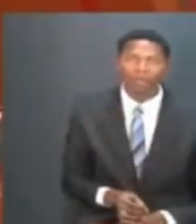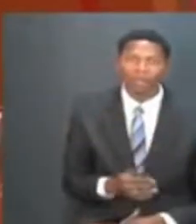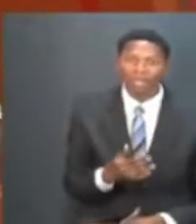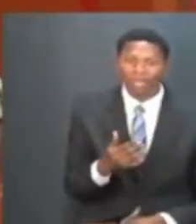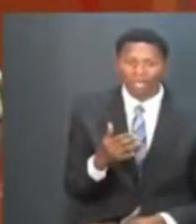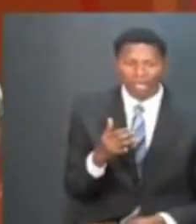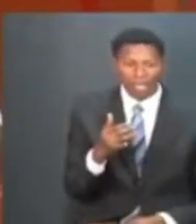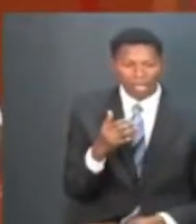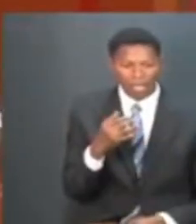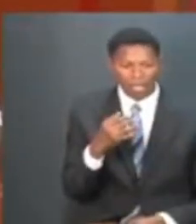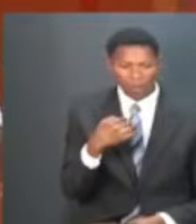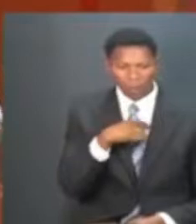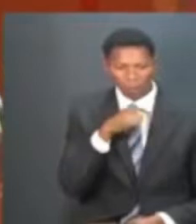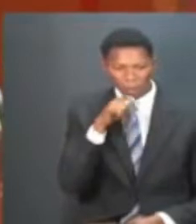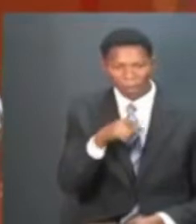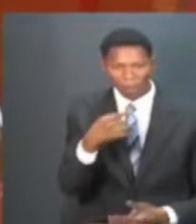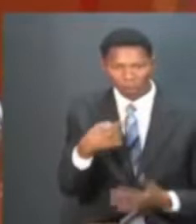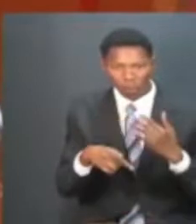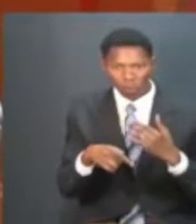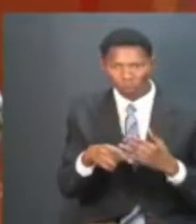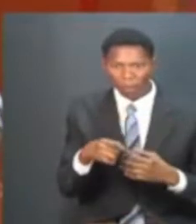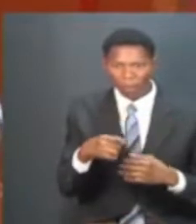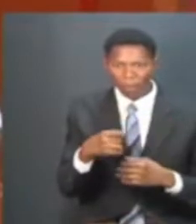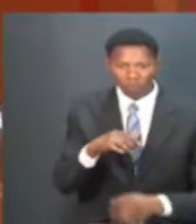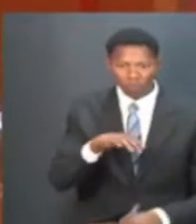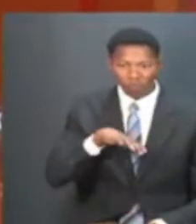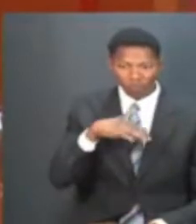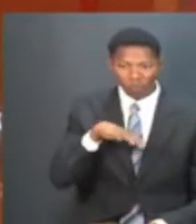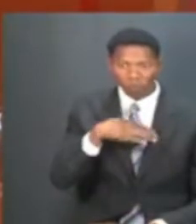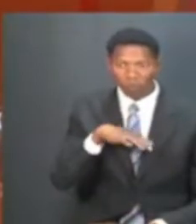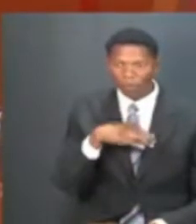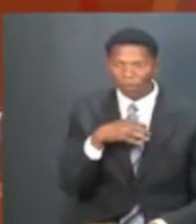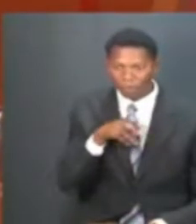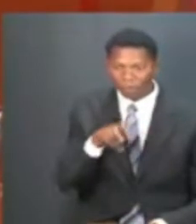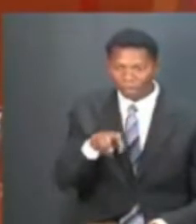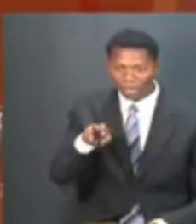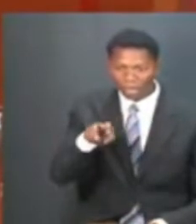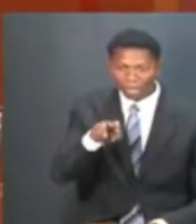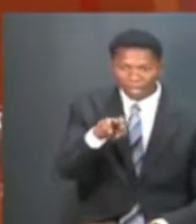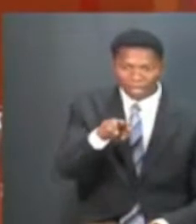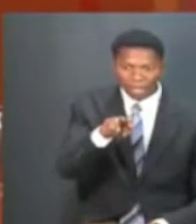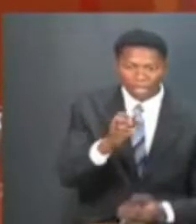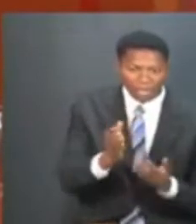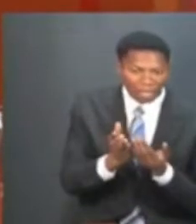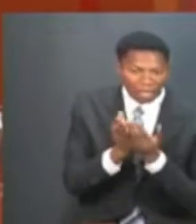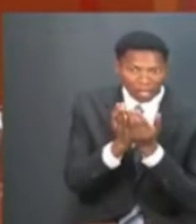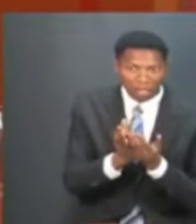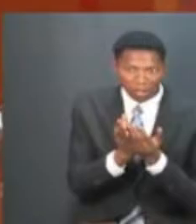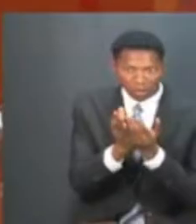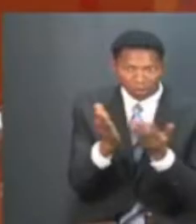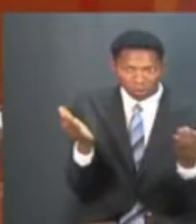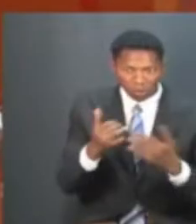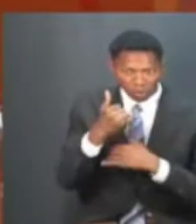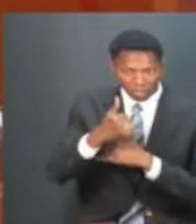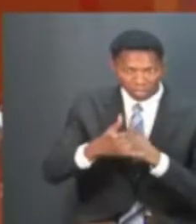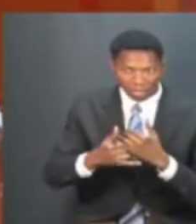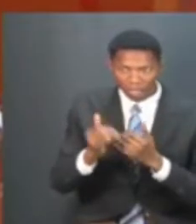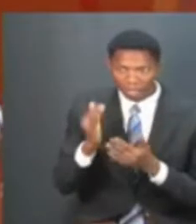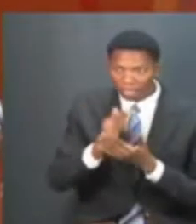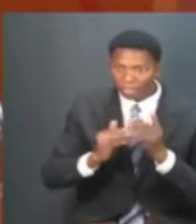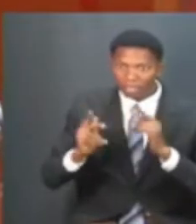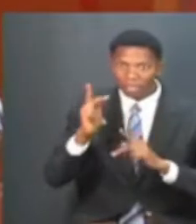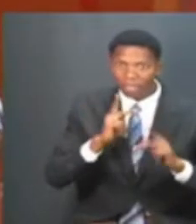need to formalize water transport in this country. Like some members have indicated,